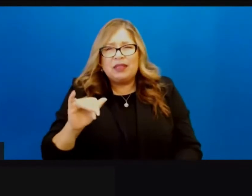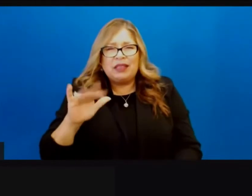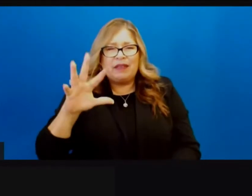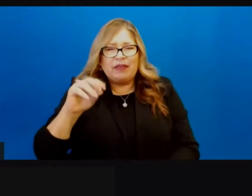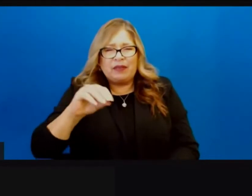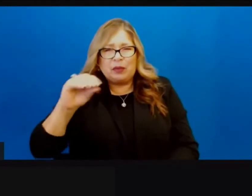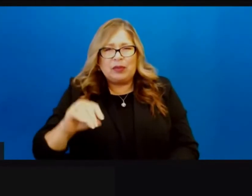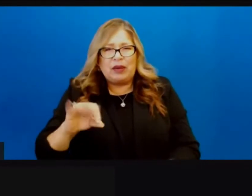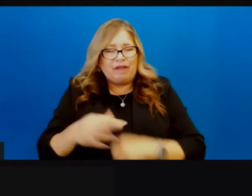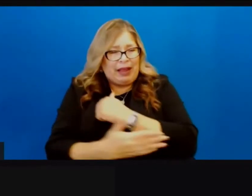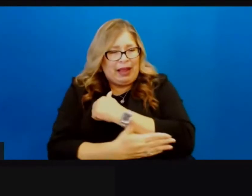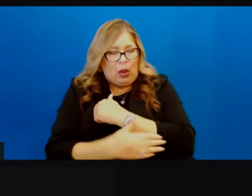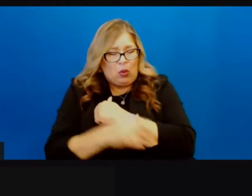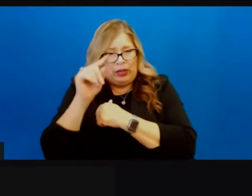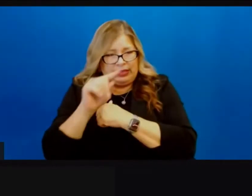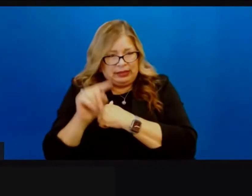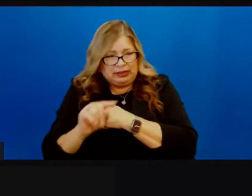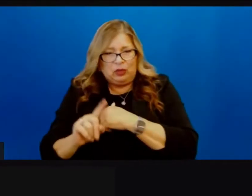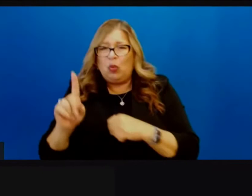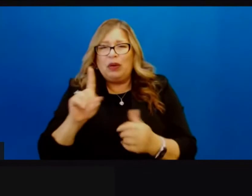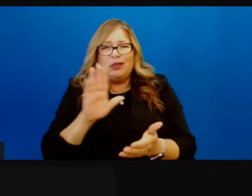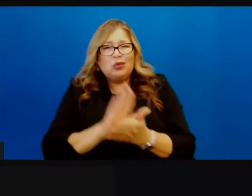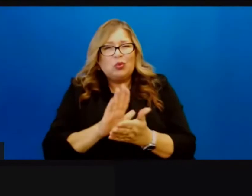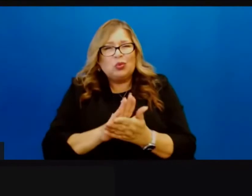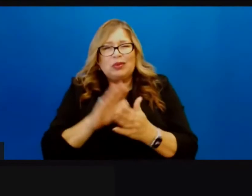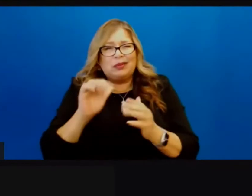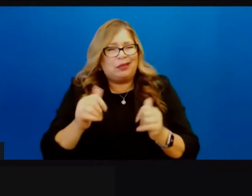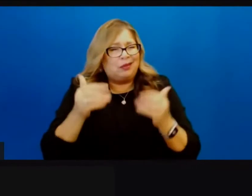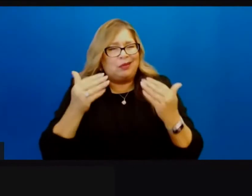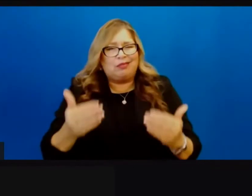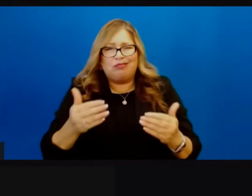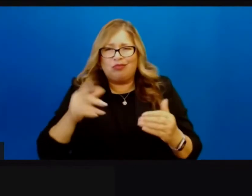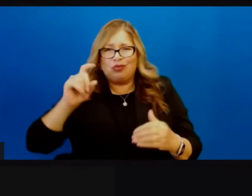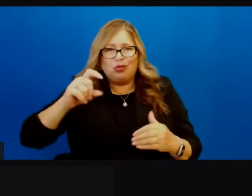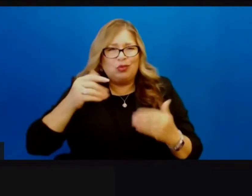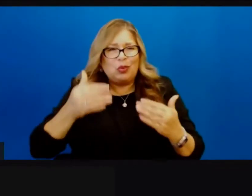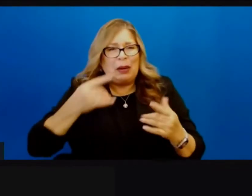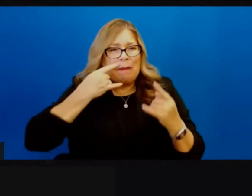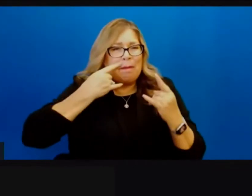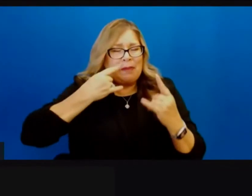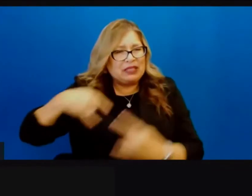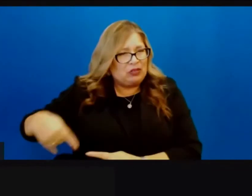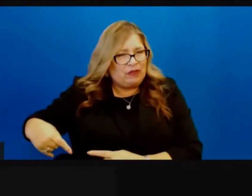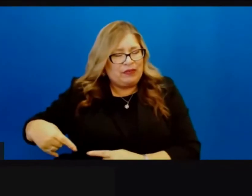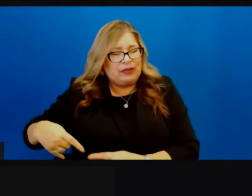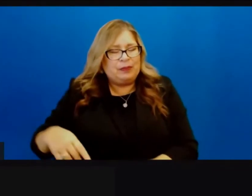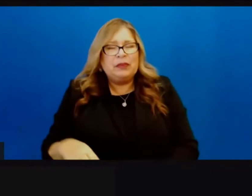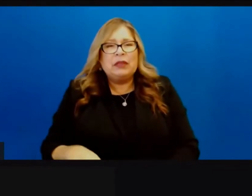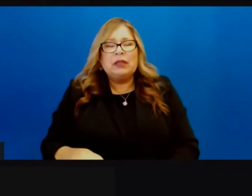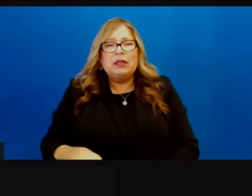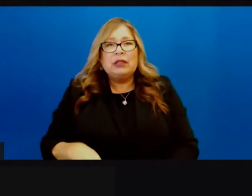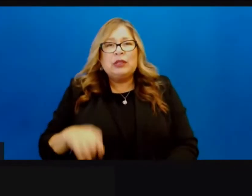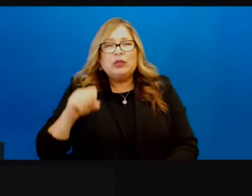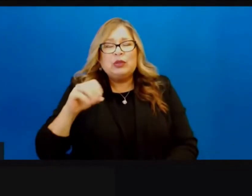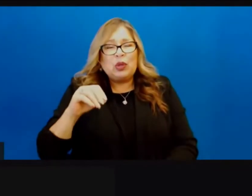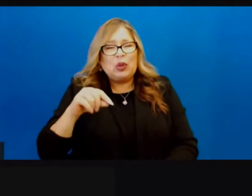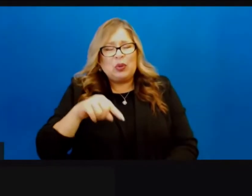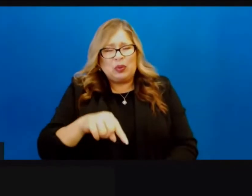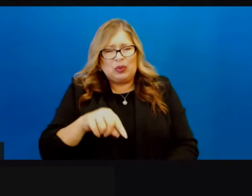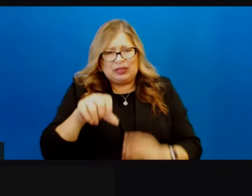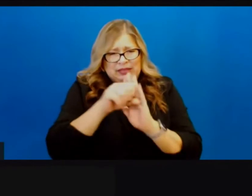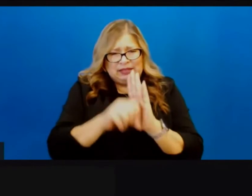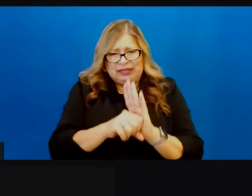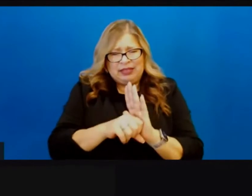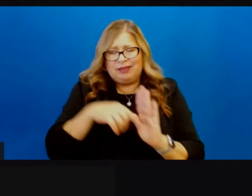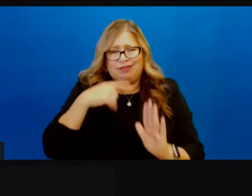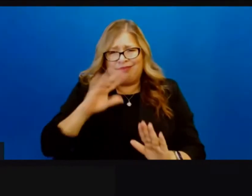where schools could already be mask-free. And so basically the state is out of sync with